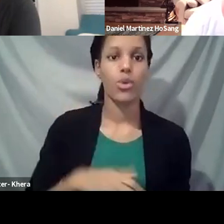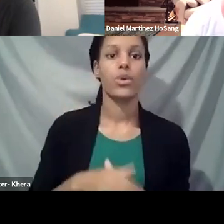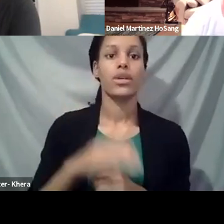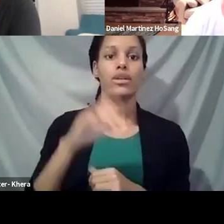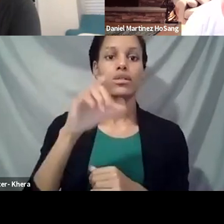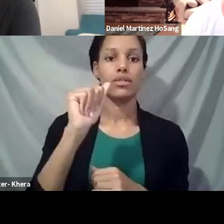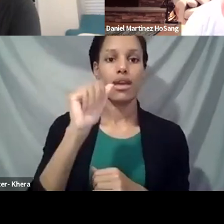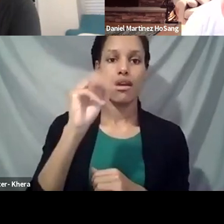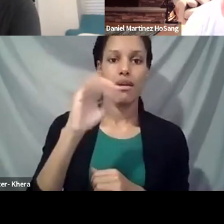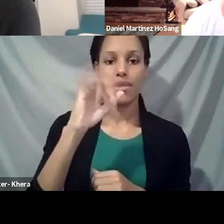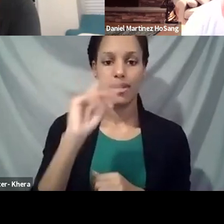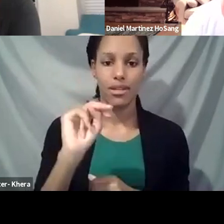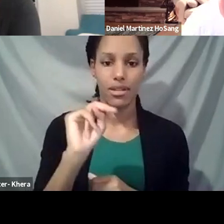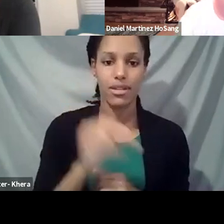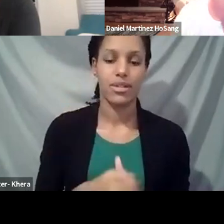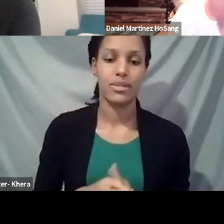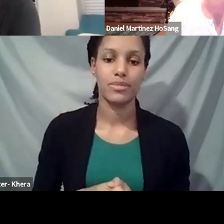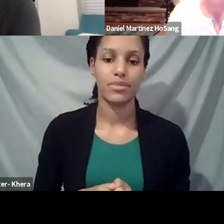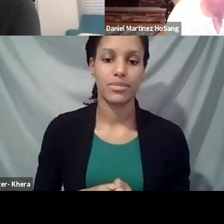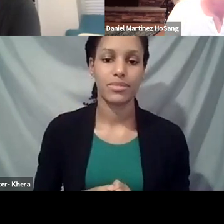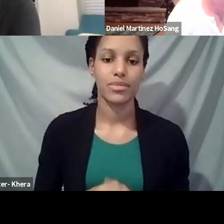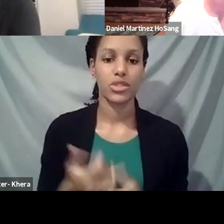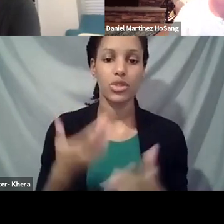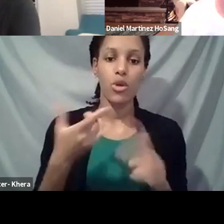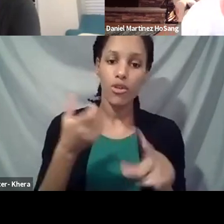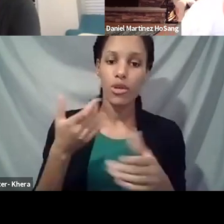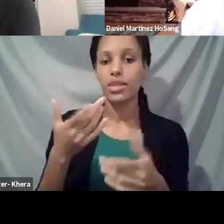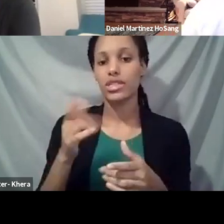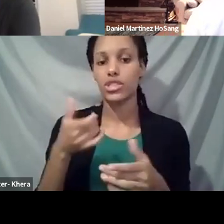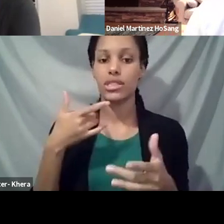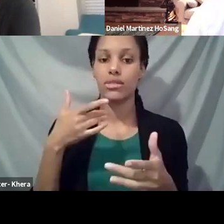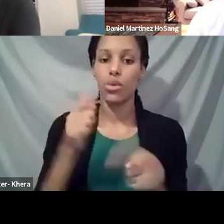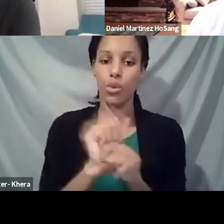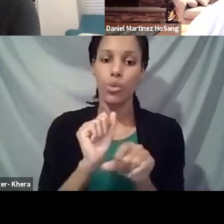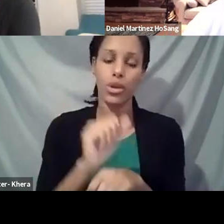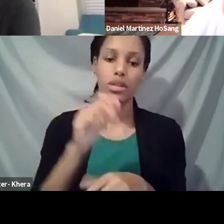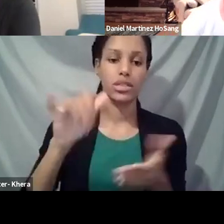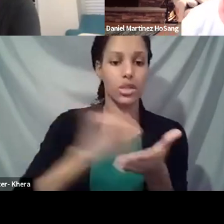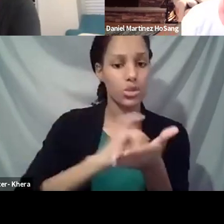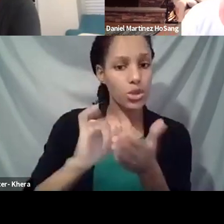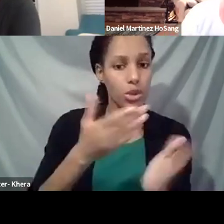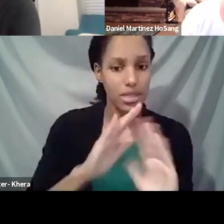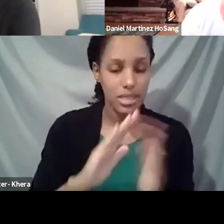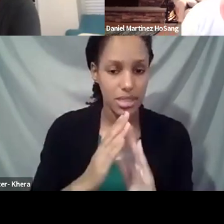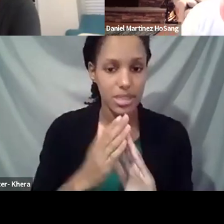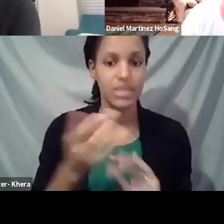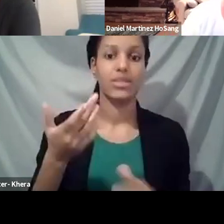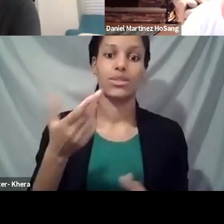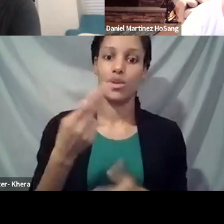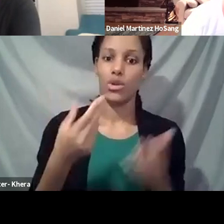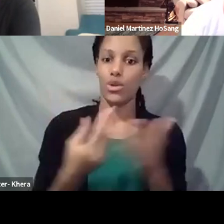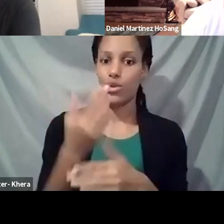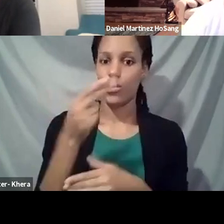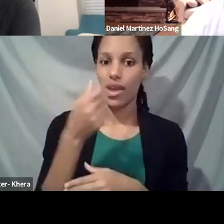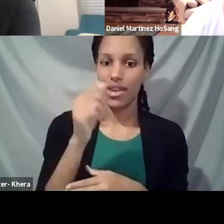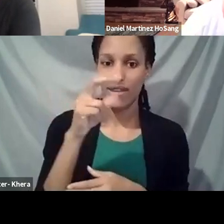and this summer served as a community organizing fellow at New York Citizen Action. At Yale, she was centrally involved